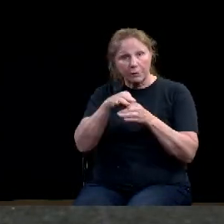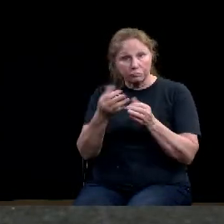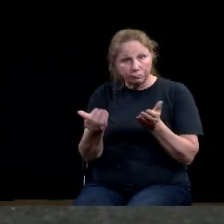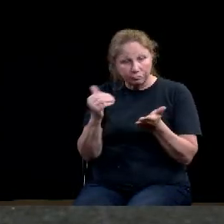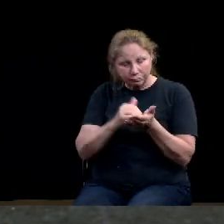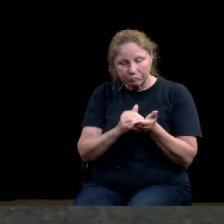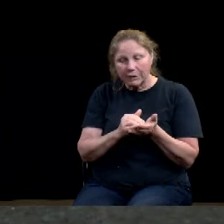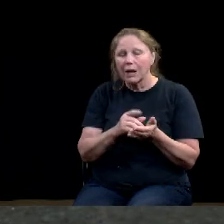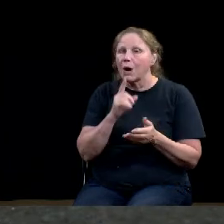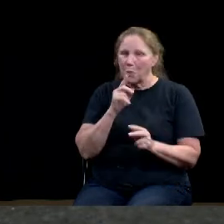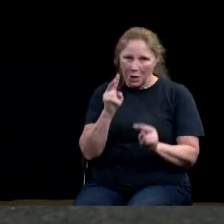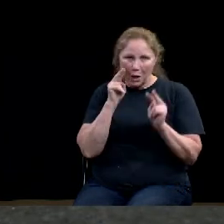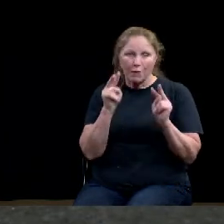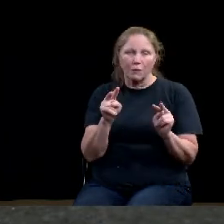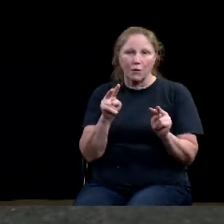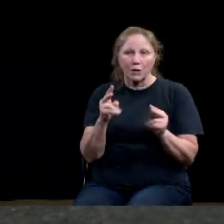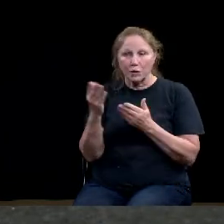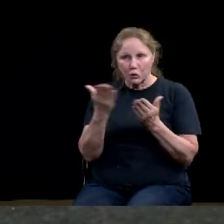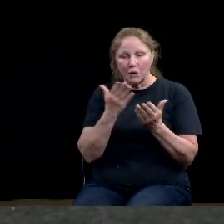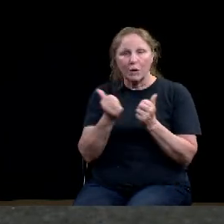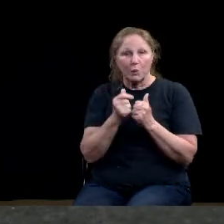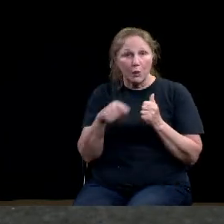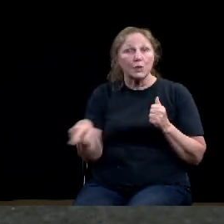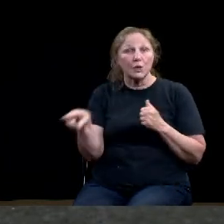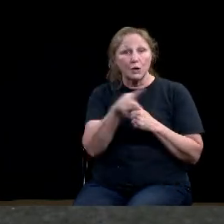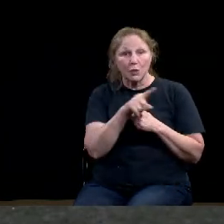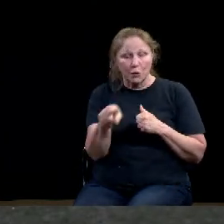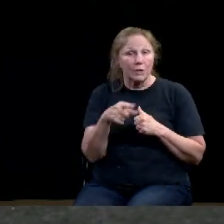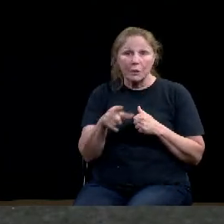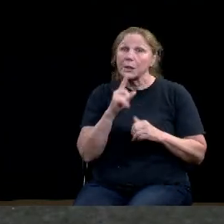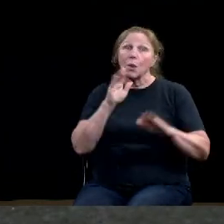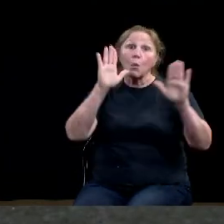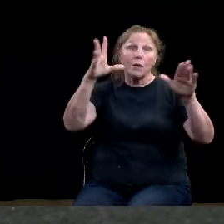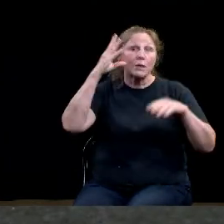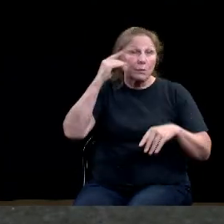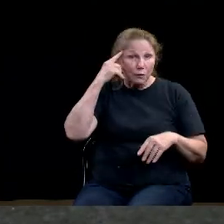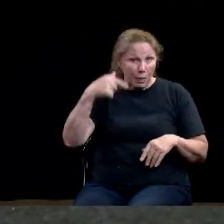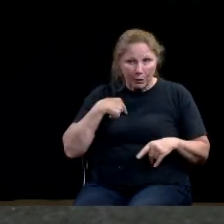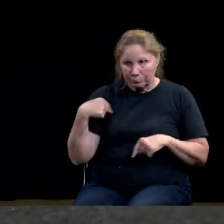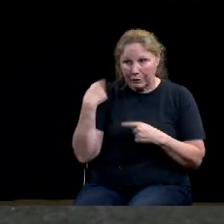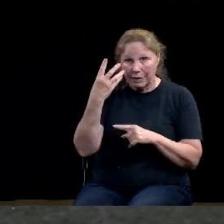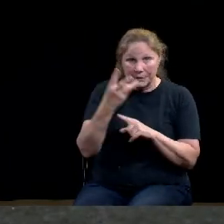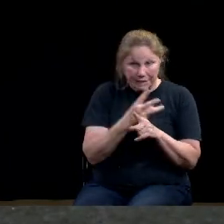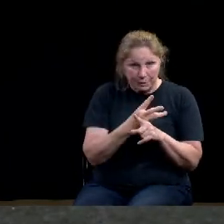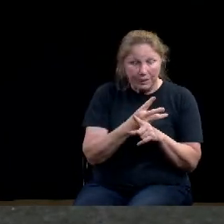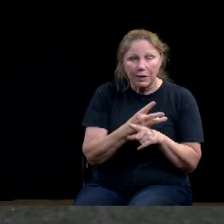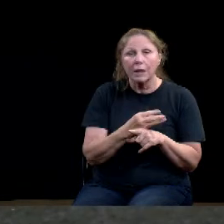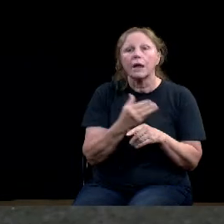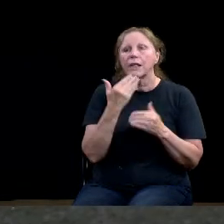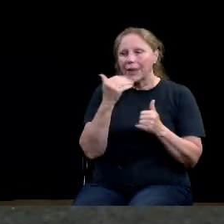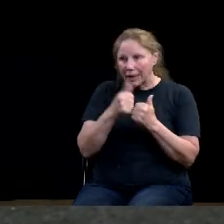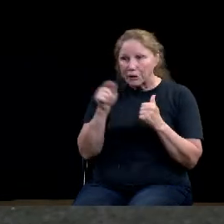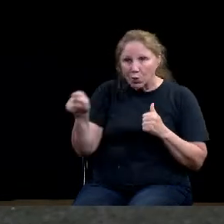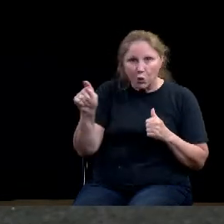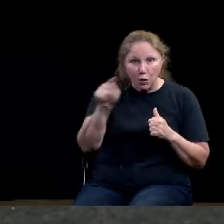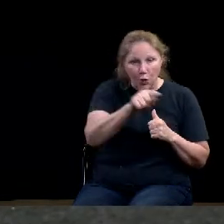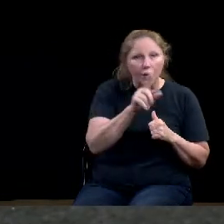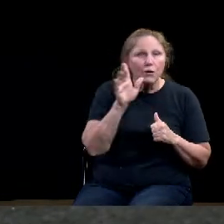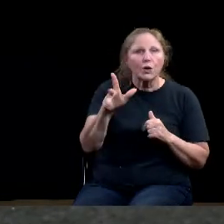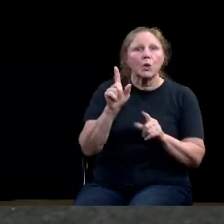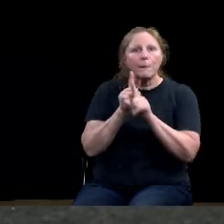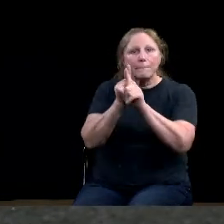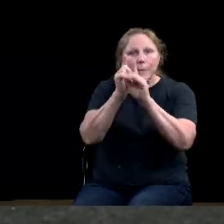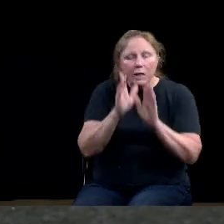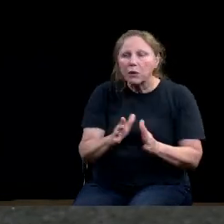each one of you for your mentoring and assistance of me getting my feet under me. I think returning here for the council, and for me, just